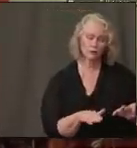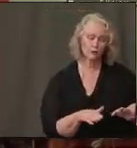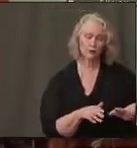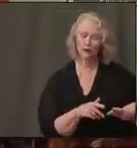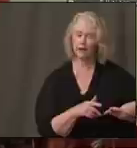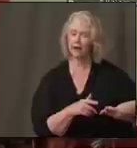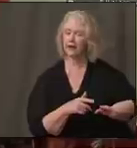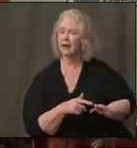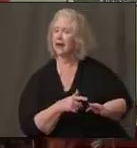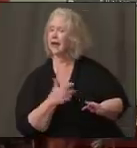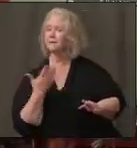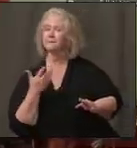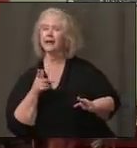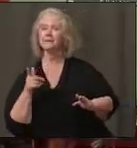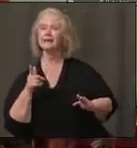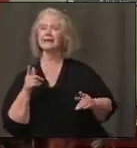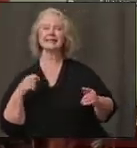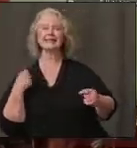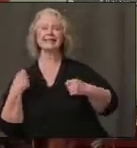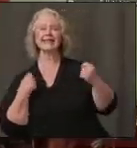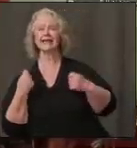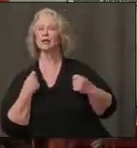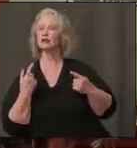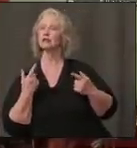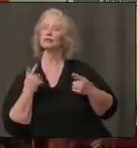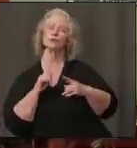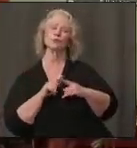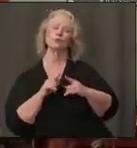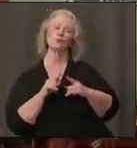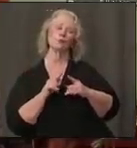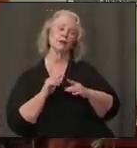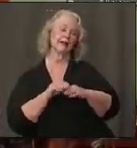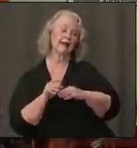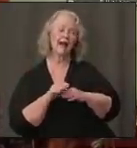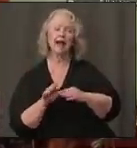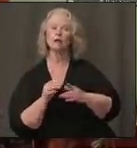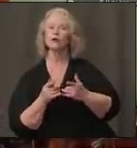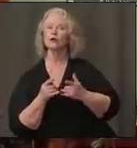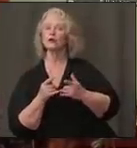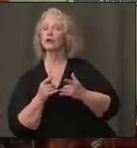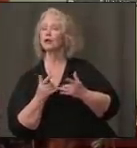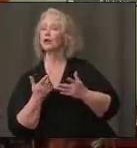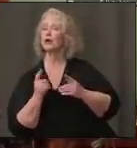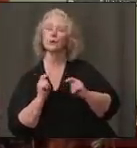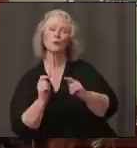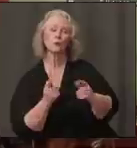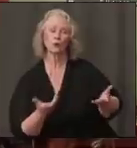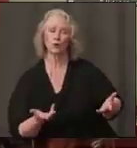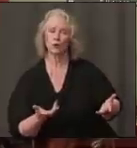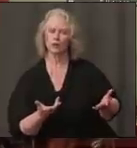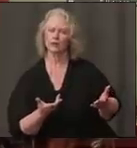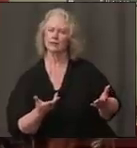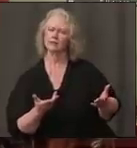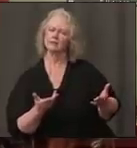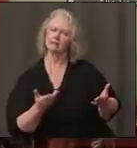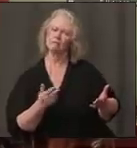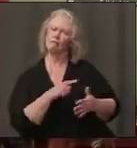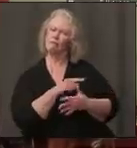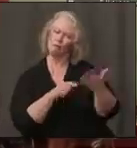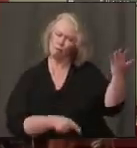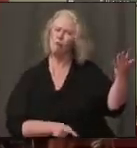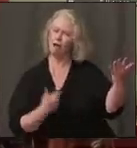of teenagers to be camp counselors and tutors to kids who are going into camp. These are very